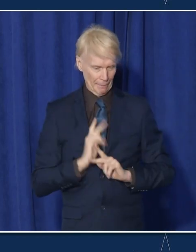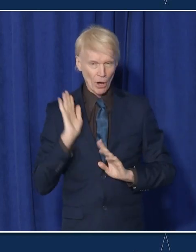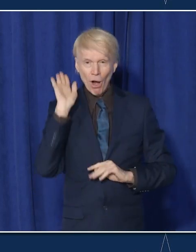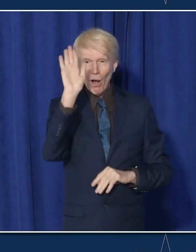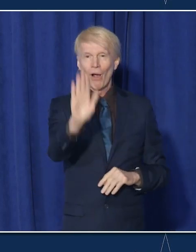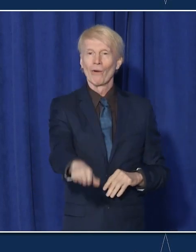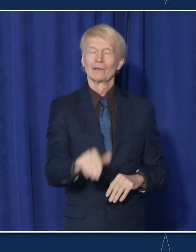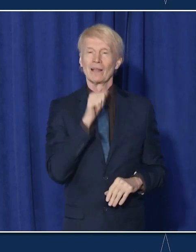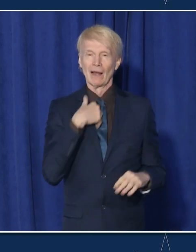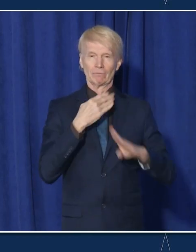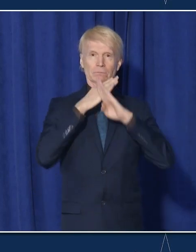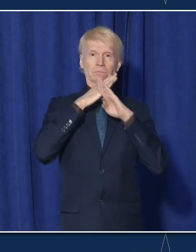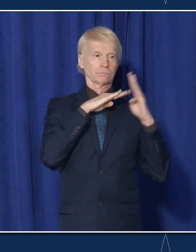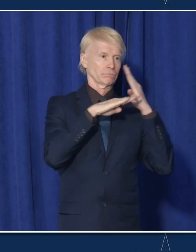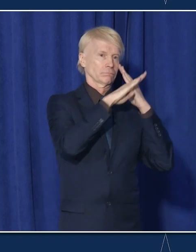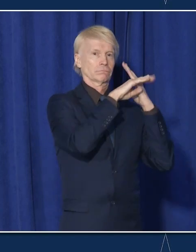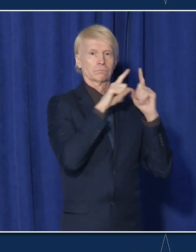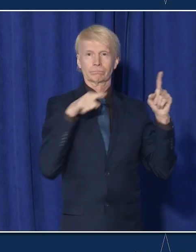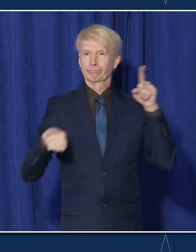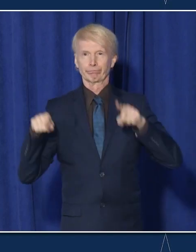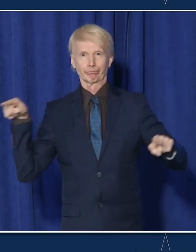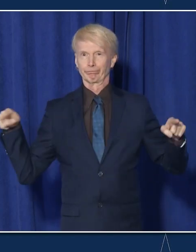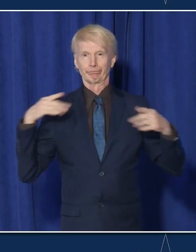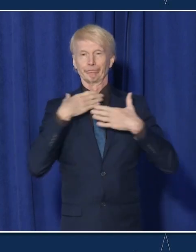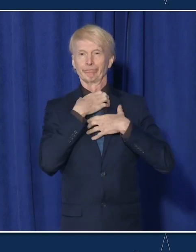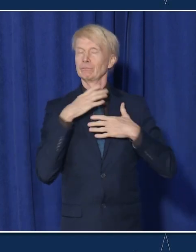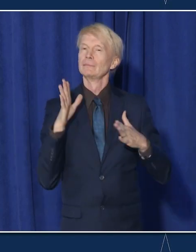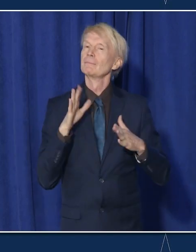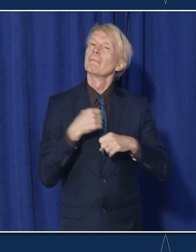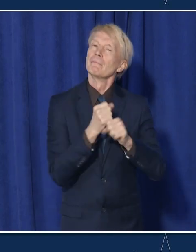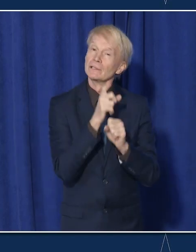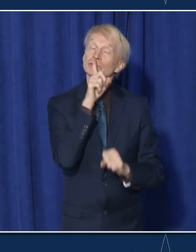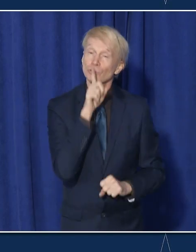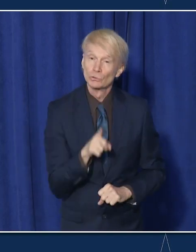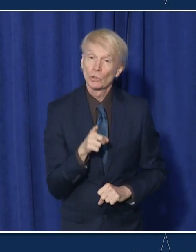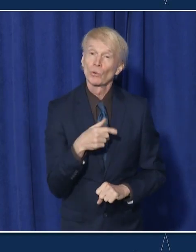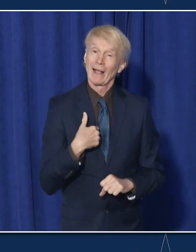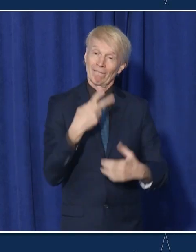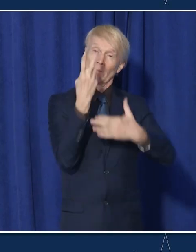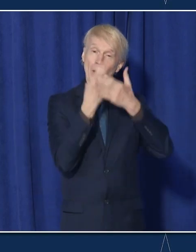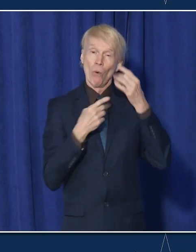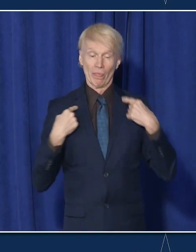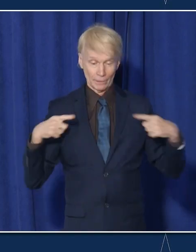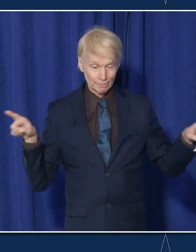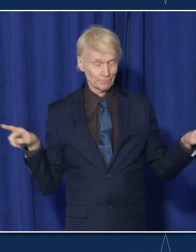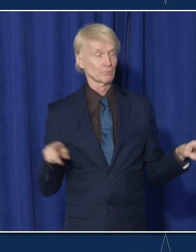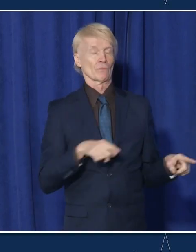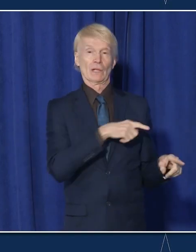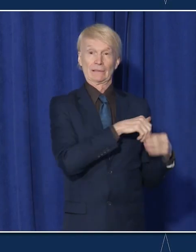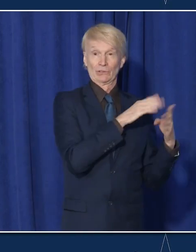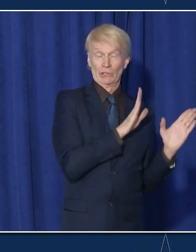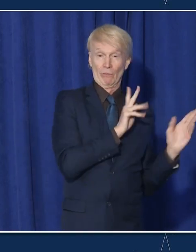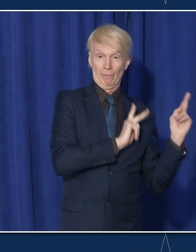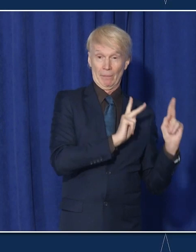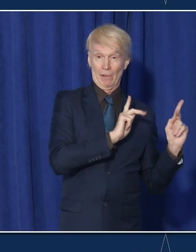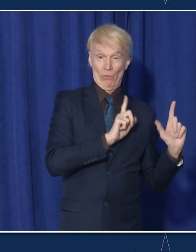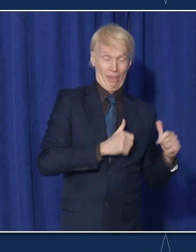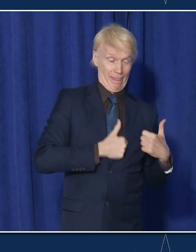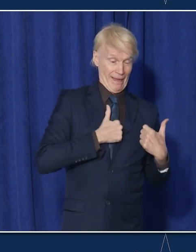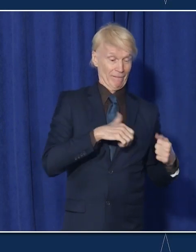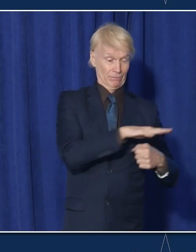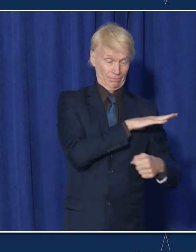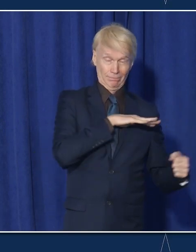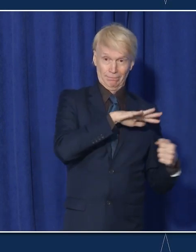not obstacles? And of course, we need both to make sure that the general environment that folks live in